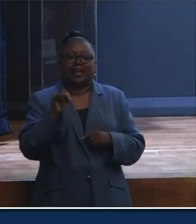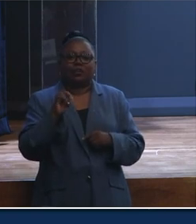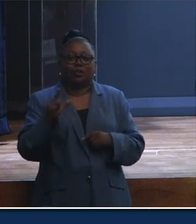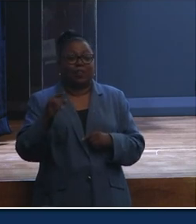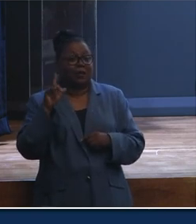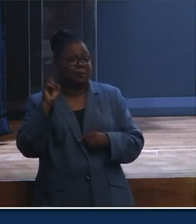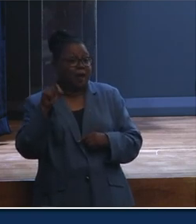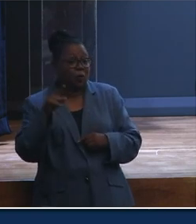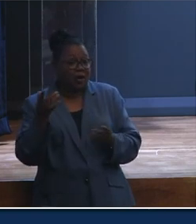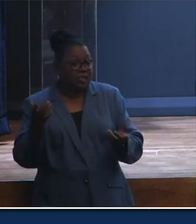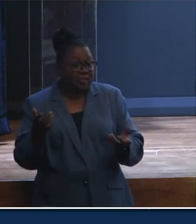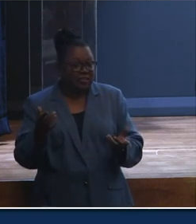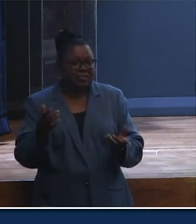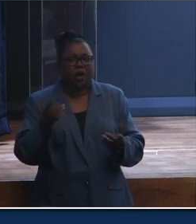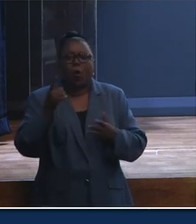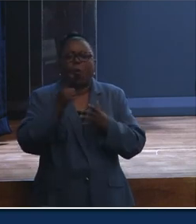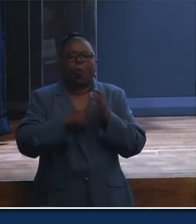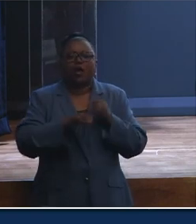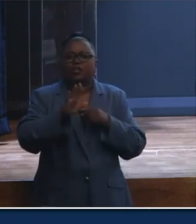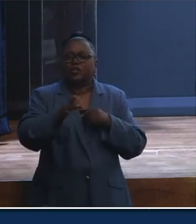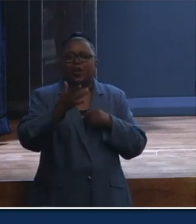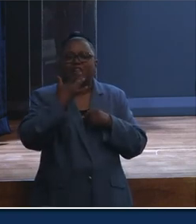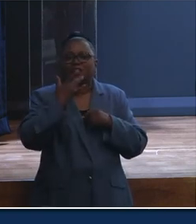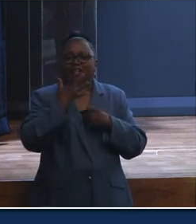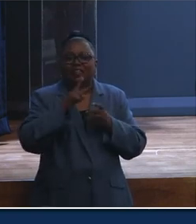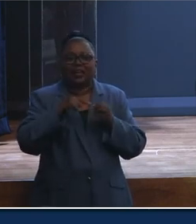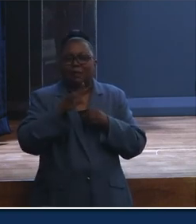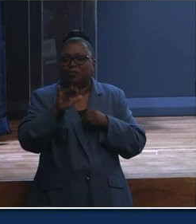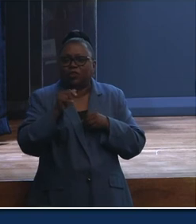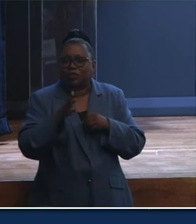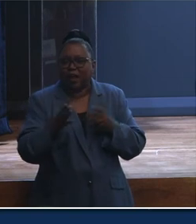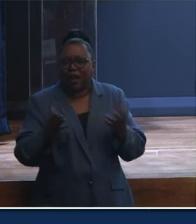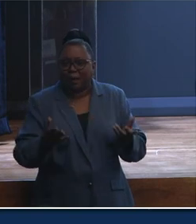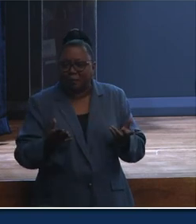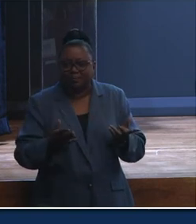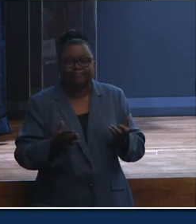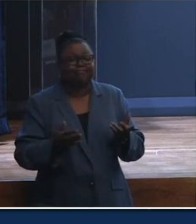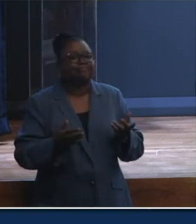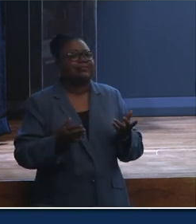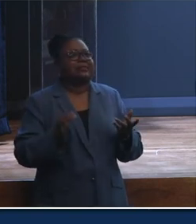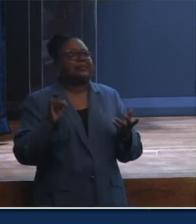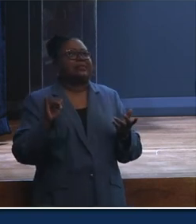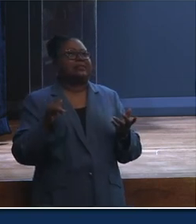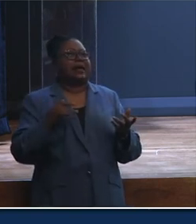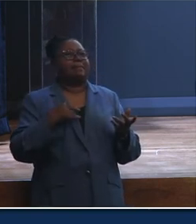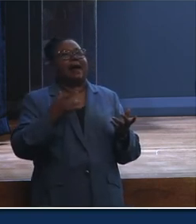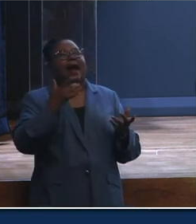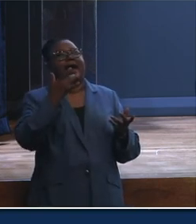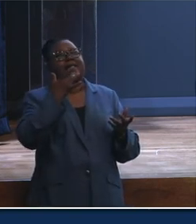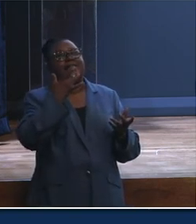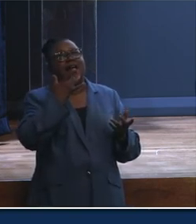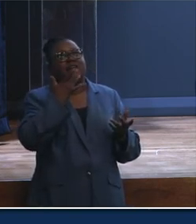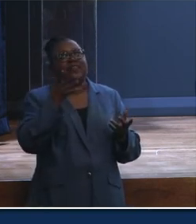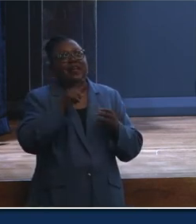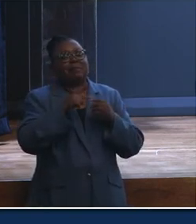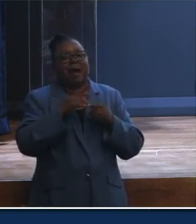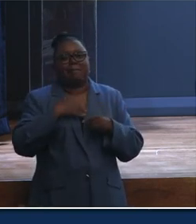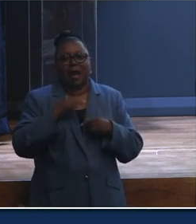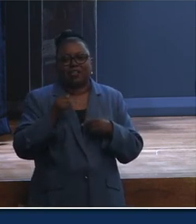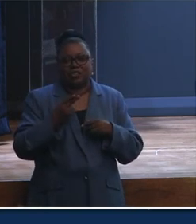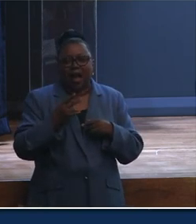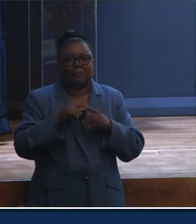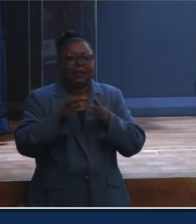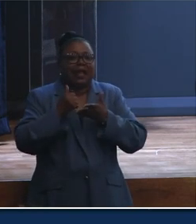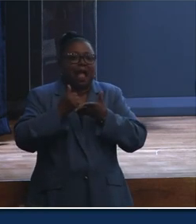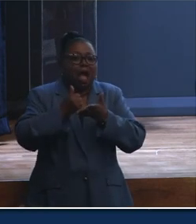my question is, what is your favorite thing about your job? My favorite thing about my job